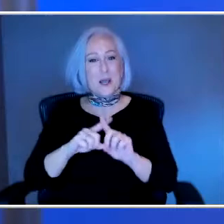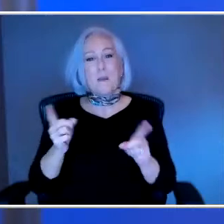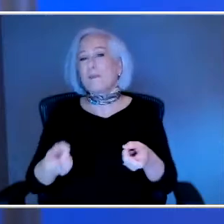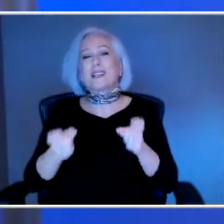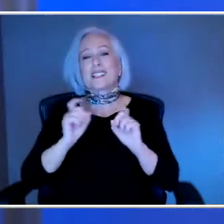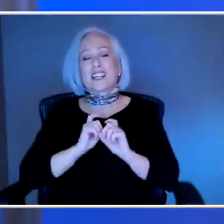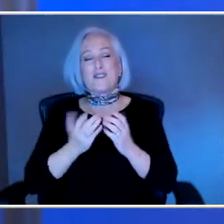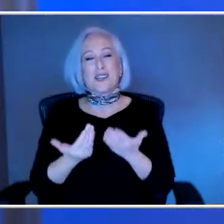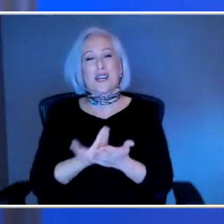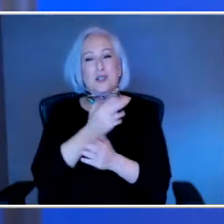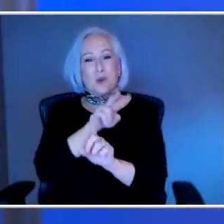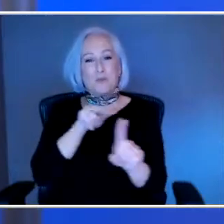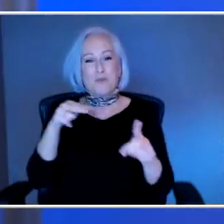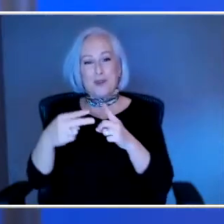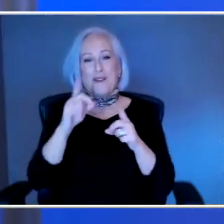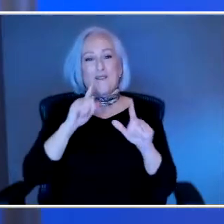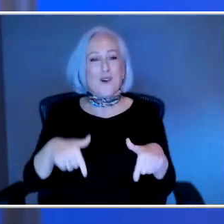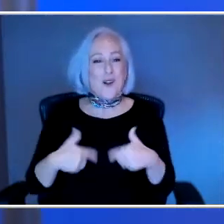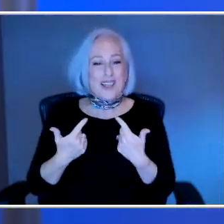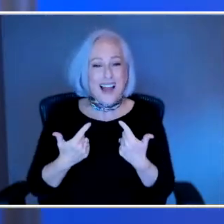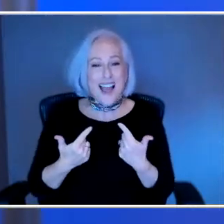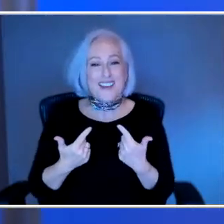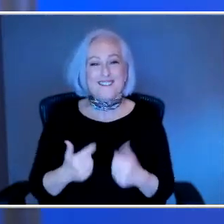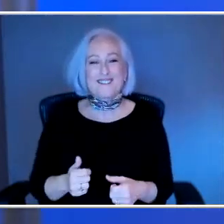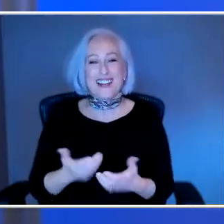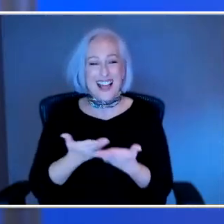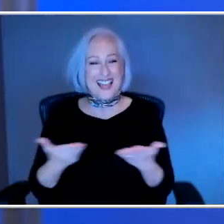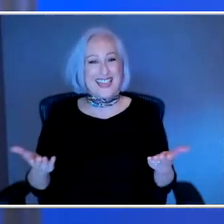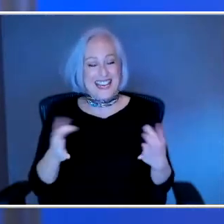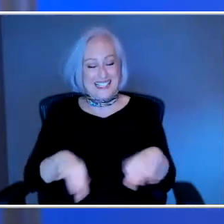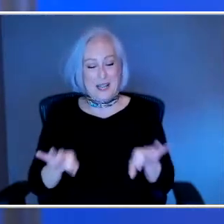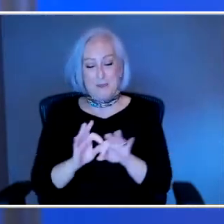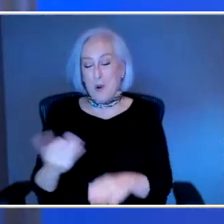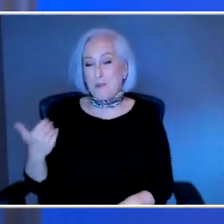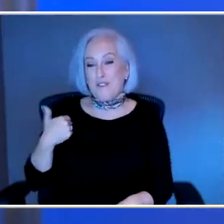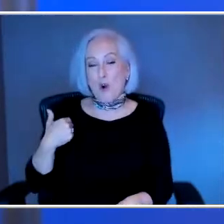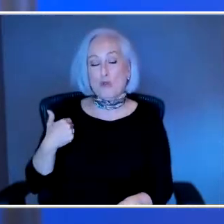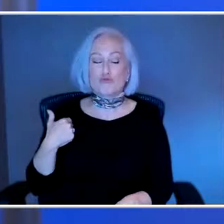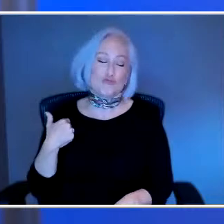life, a whole new perspective. Things that were important before just aren't anymore. And